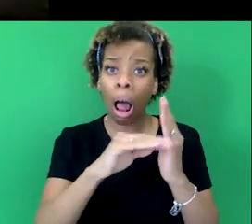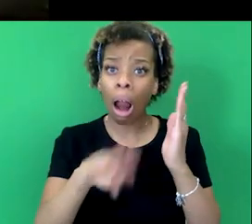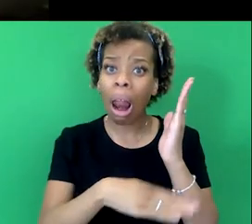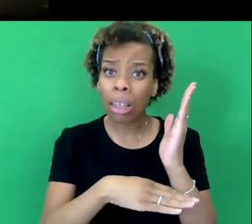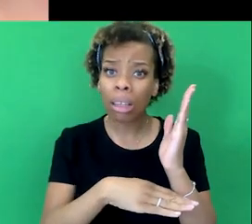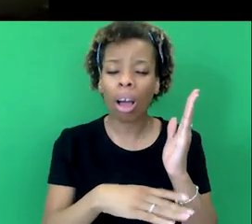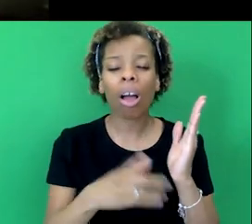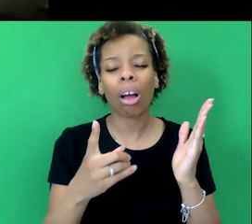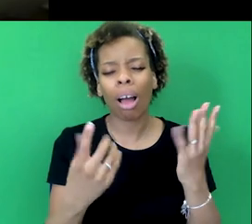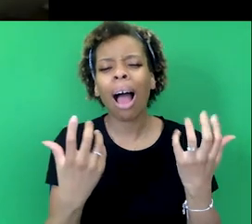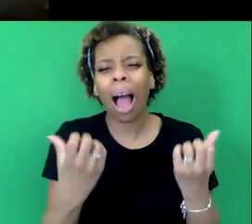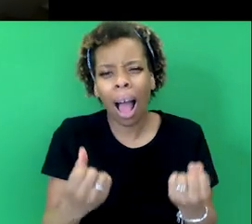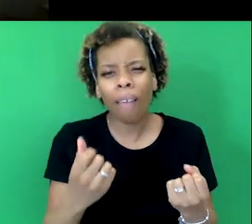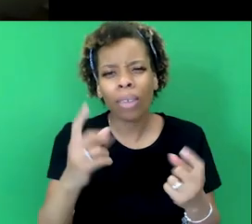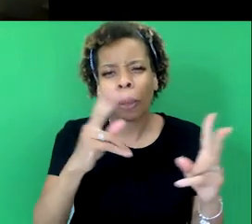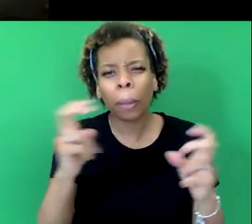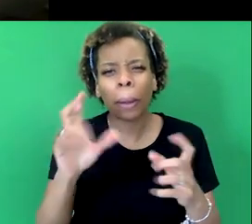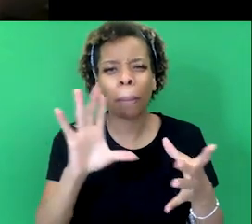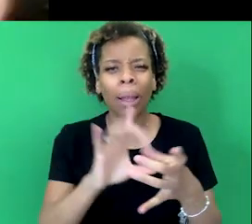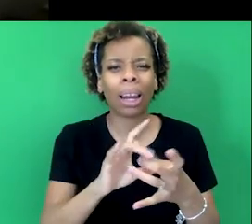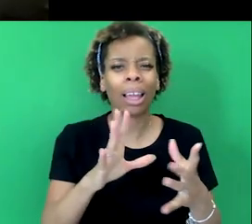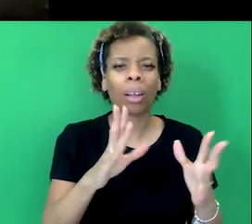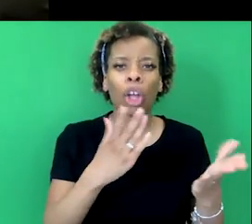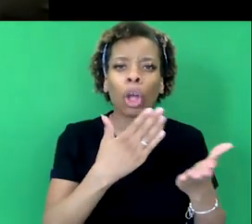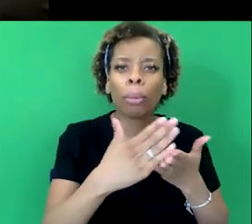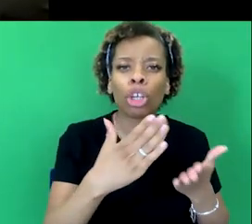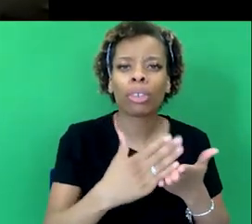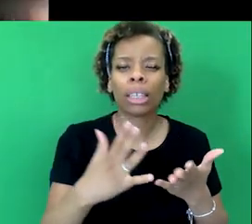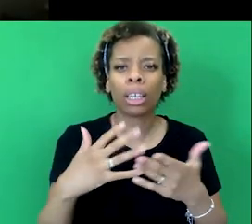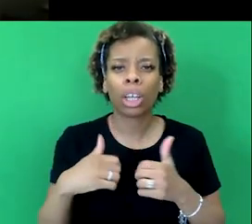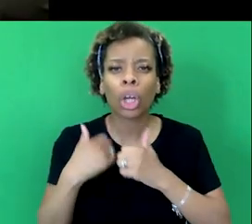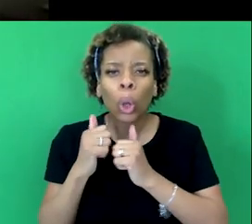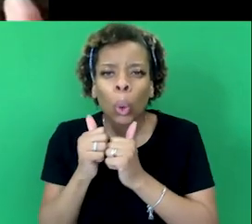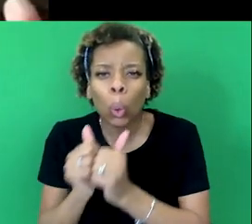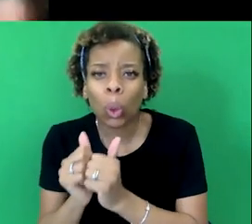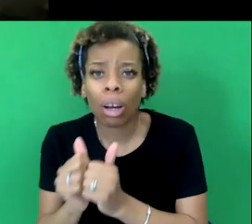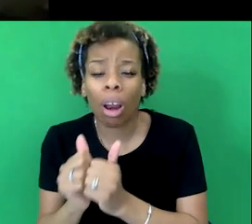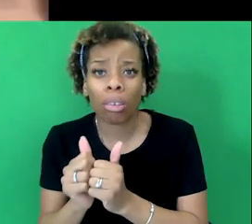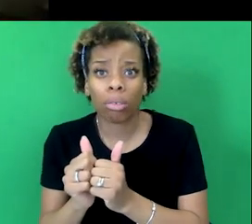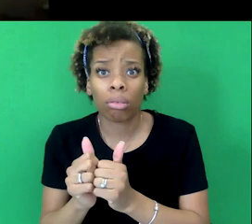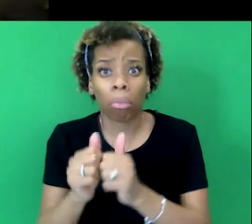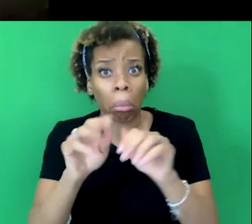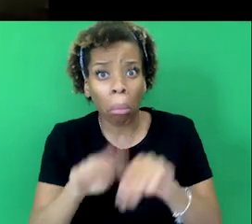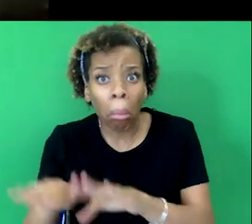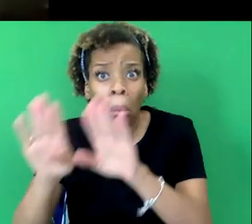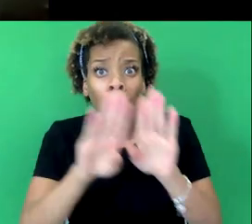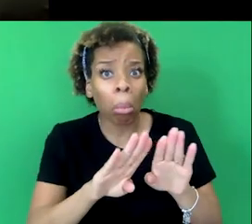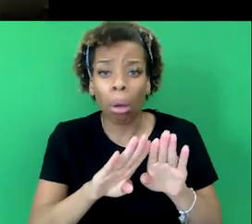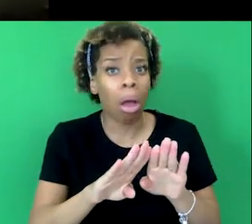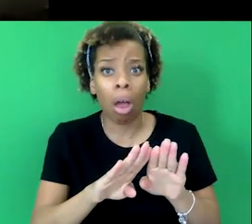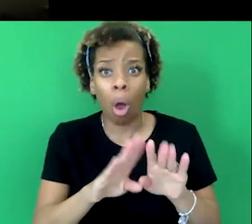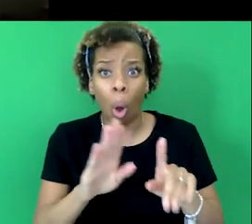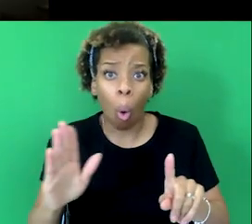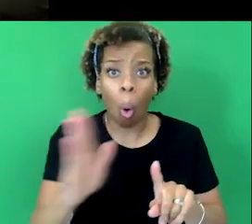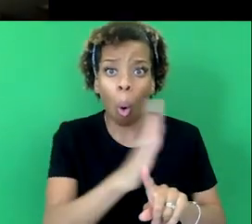about purity and goodness, but that wasn't a blanket thing. It wasn't a all black